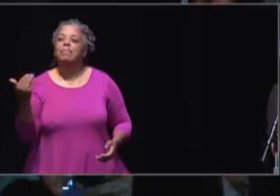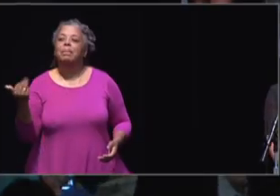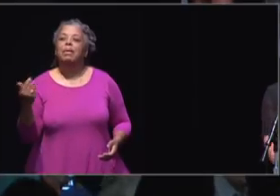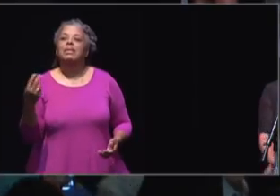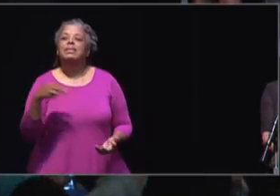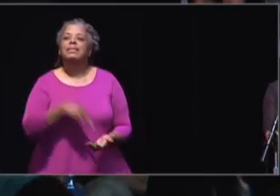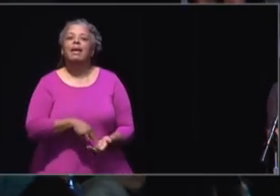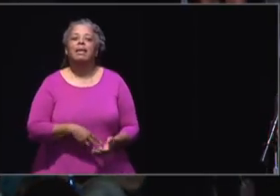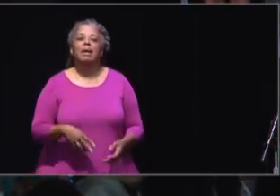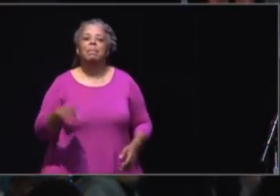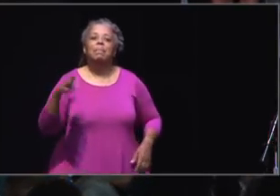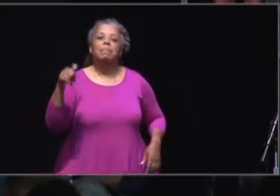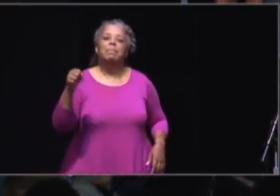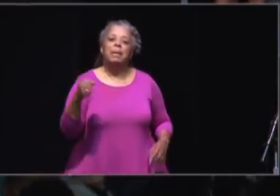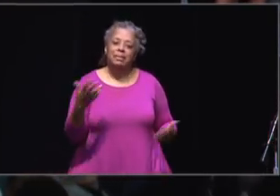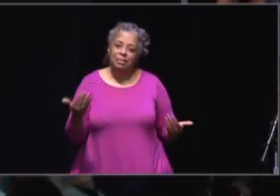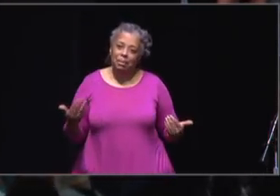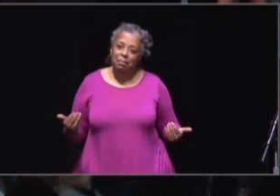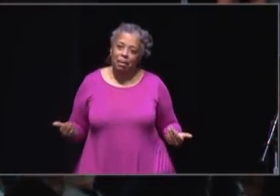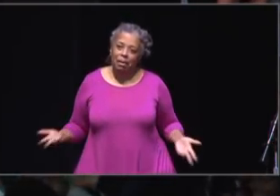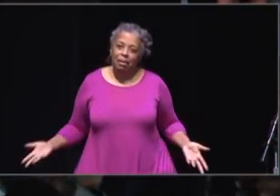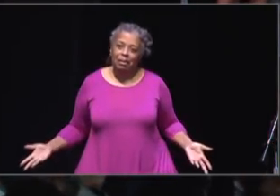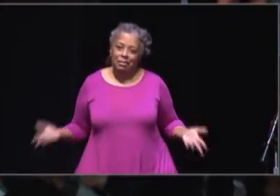Come on now, we don't have a lot of time.